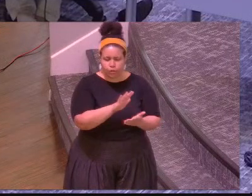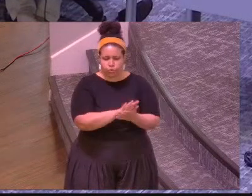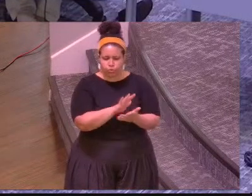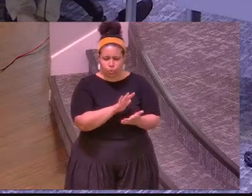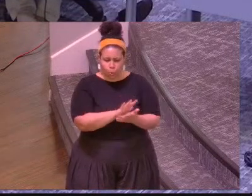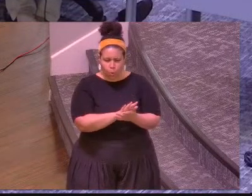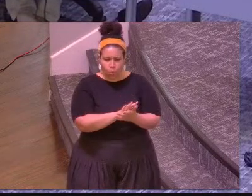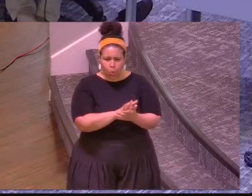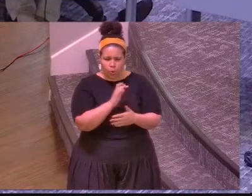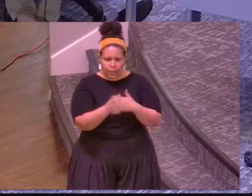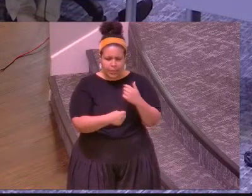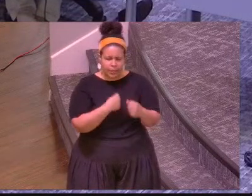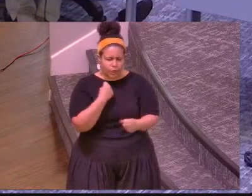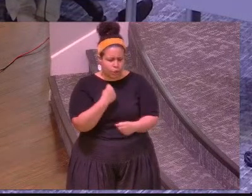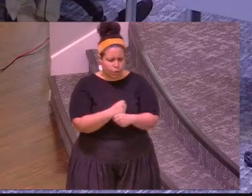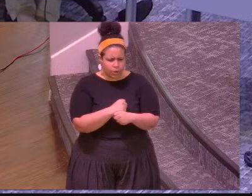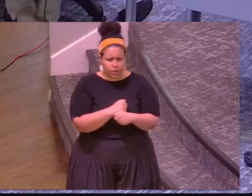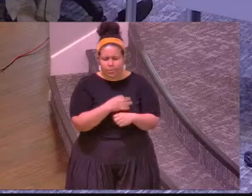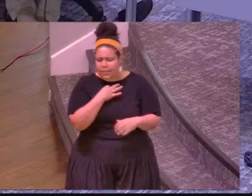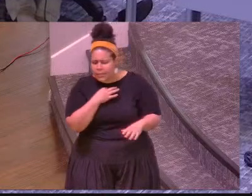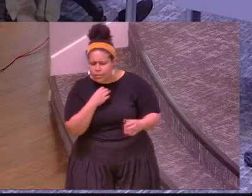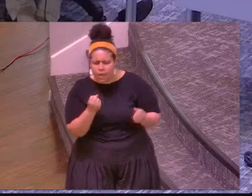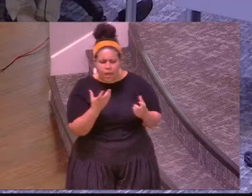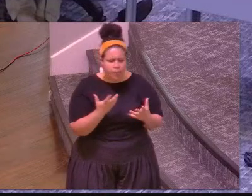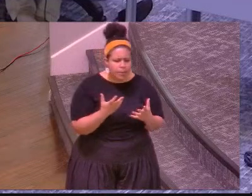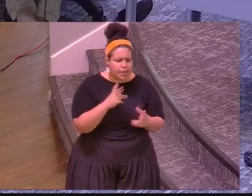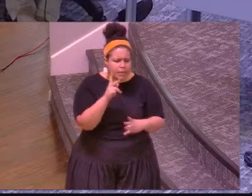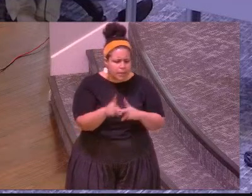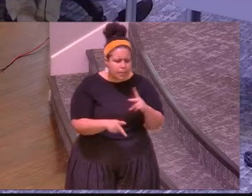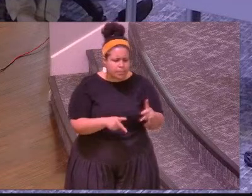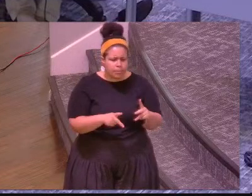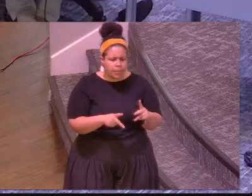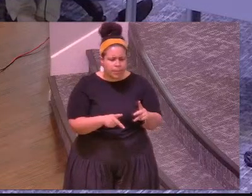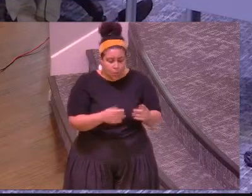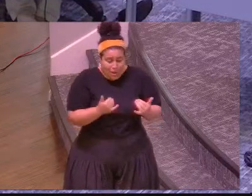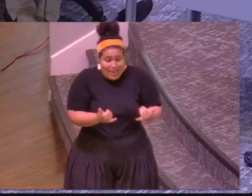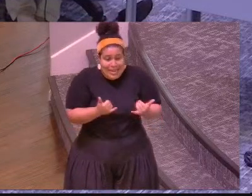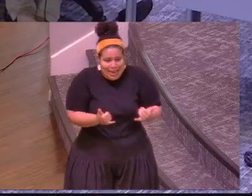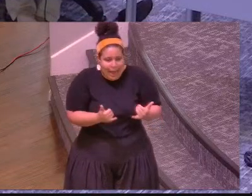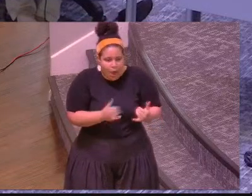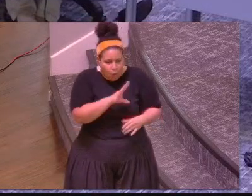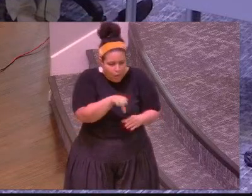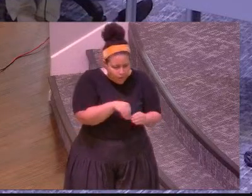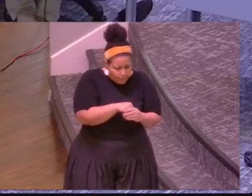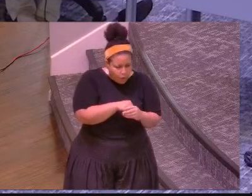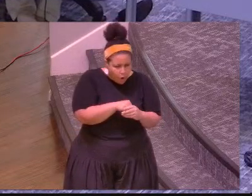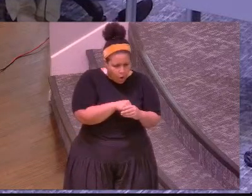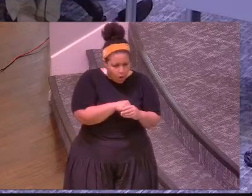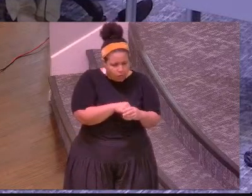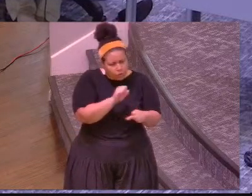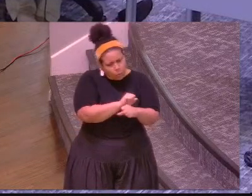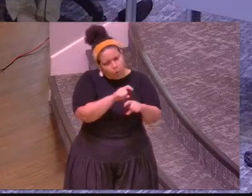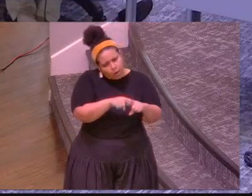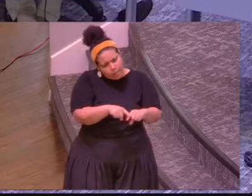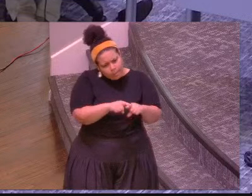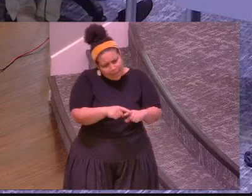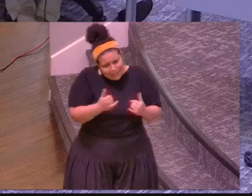many participants in the work-based learning we have now, currently this school year. You